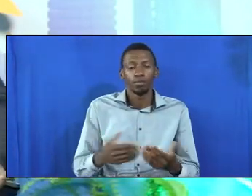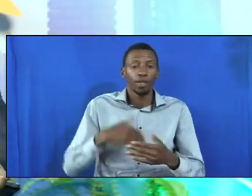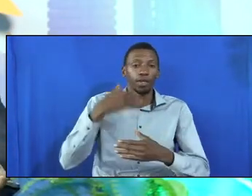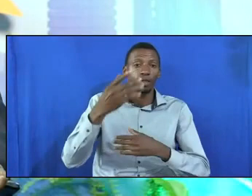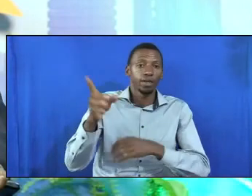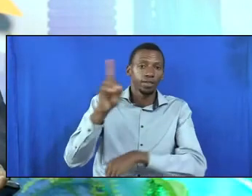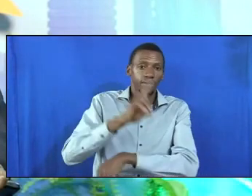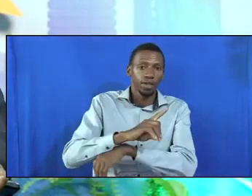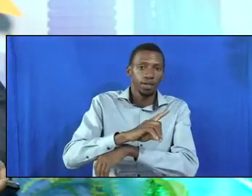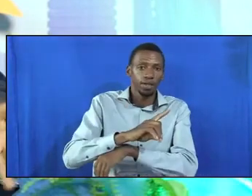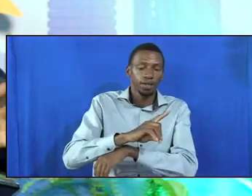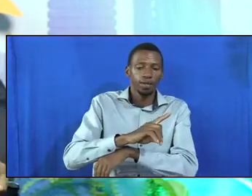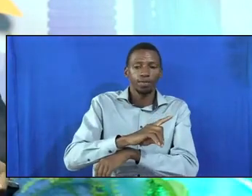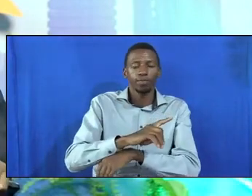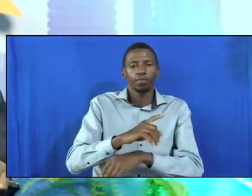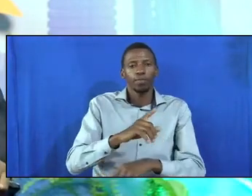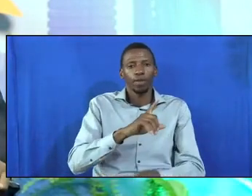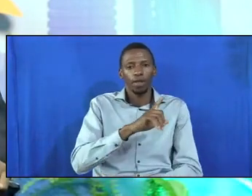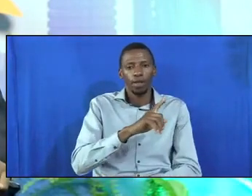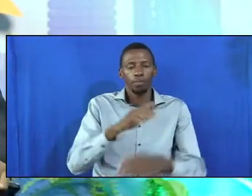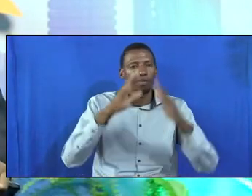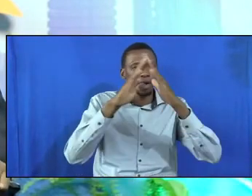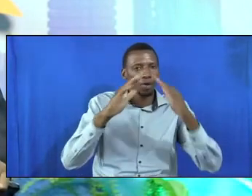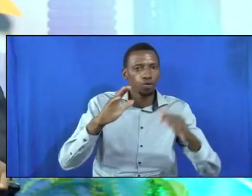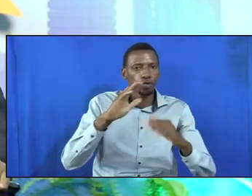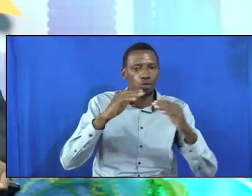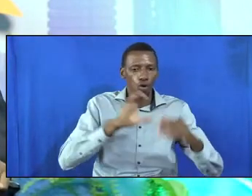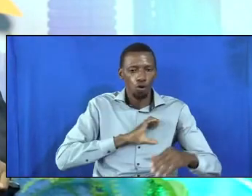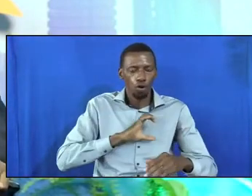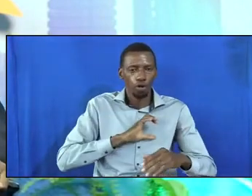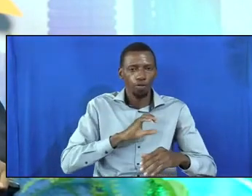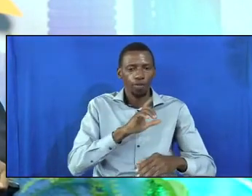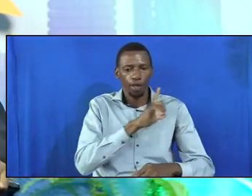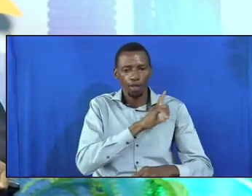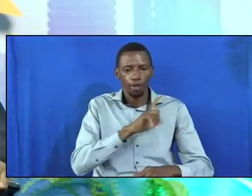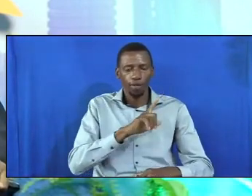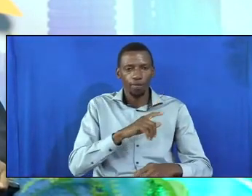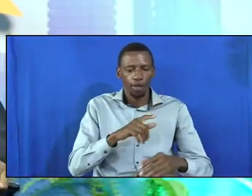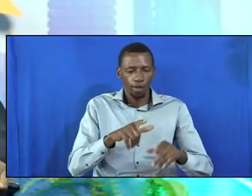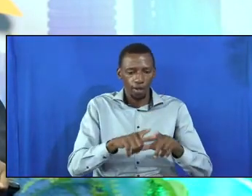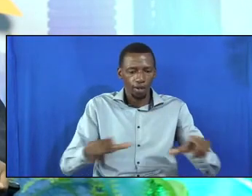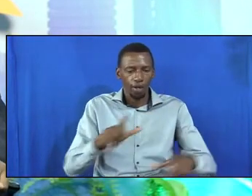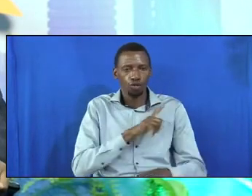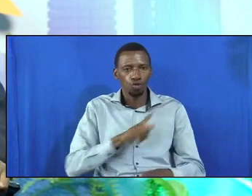door. Brother Jay, time for rent.